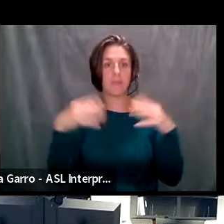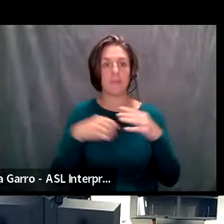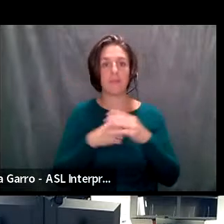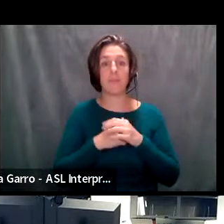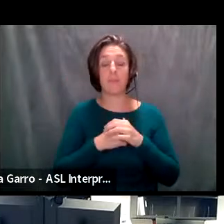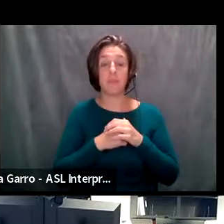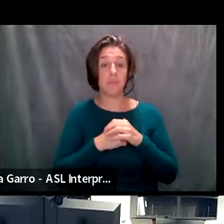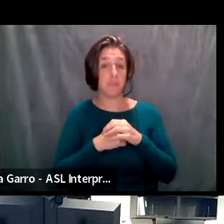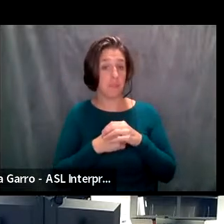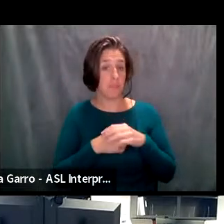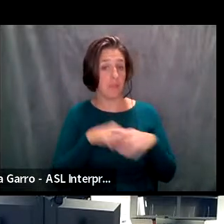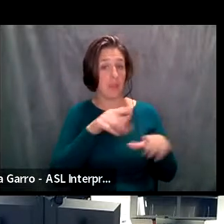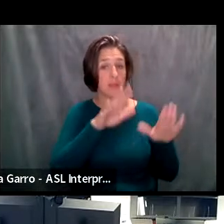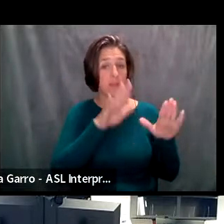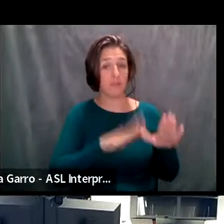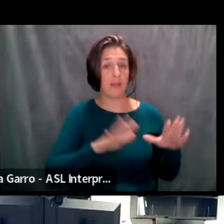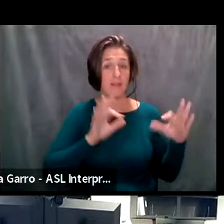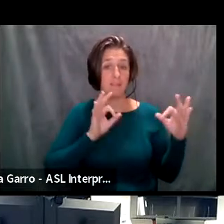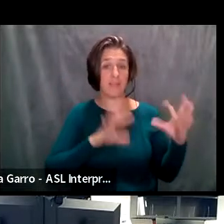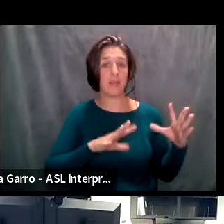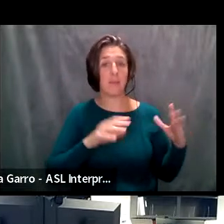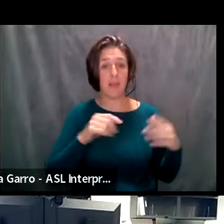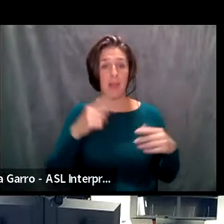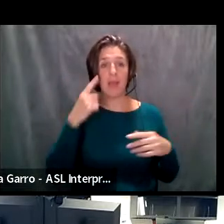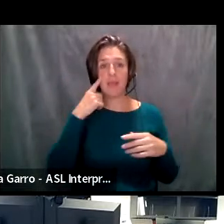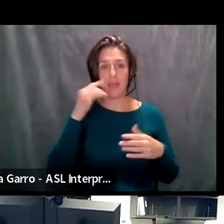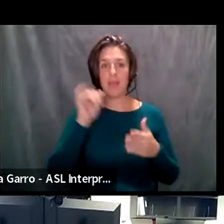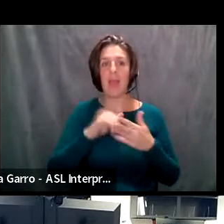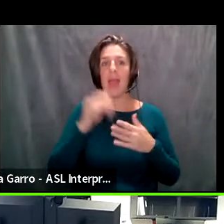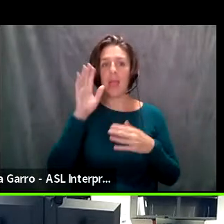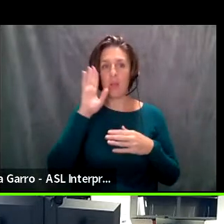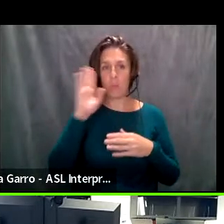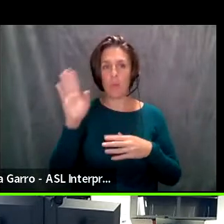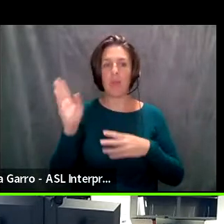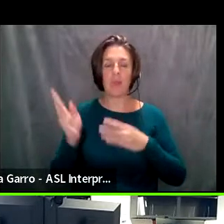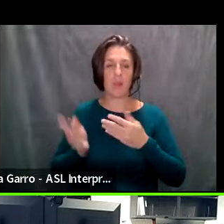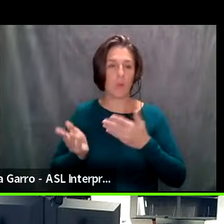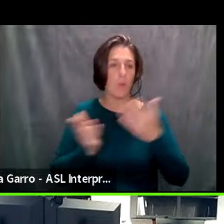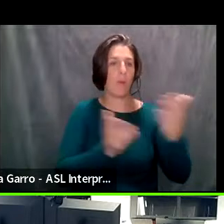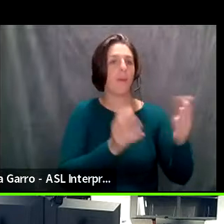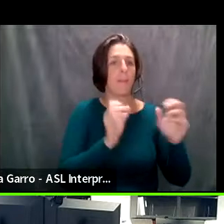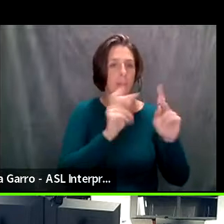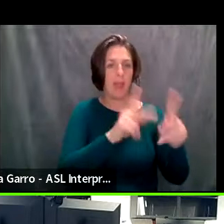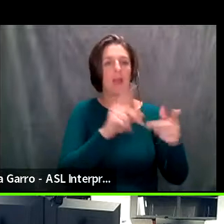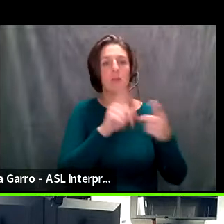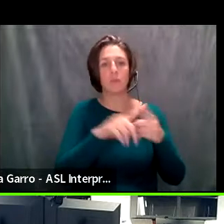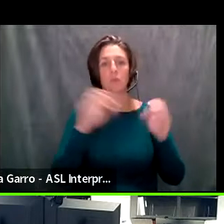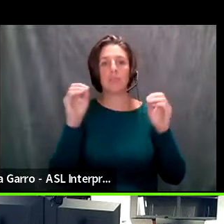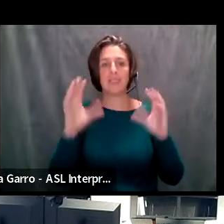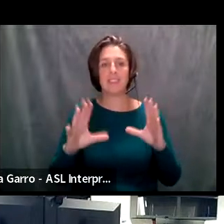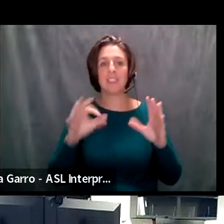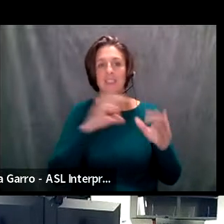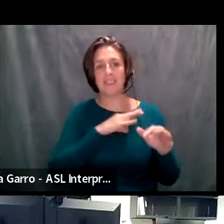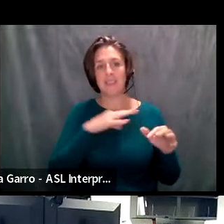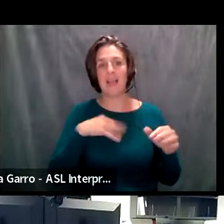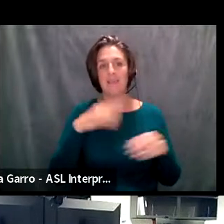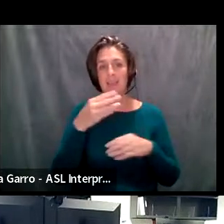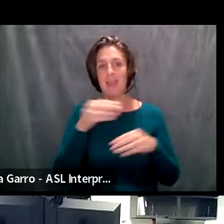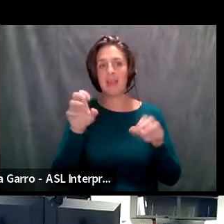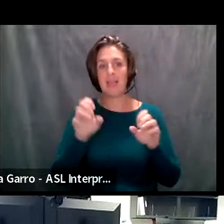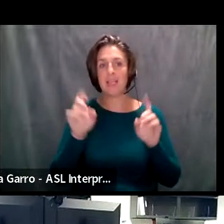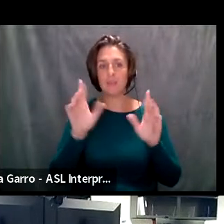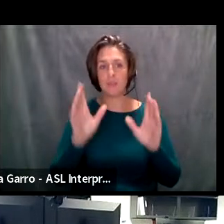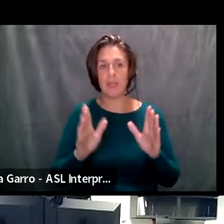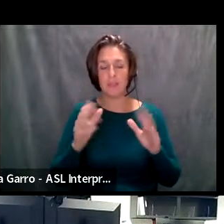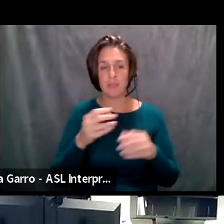That's great feedback. I think that's why that'll go back to Yeah. the teaching staff Mhm. and the educators